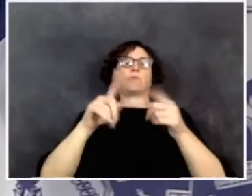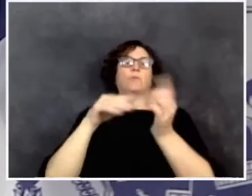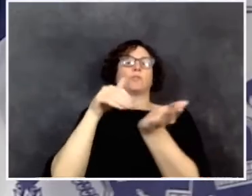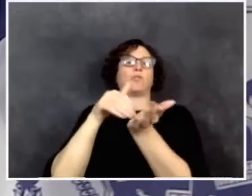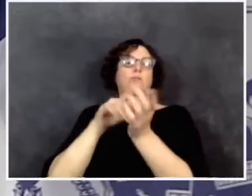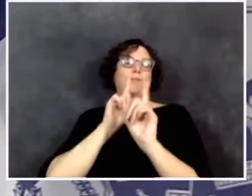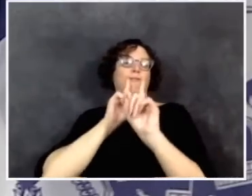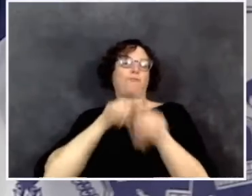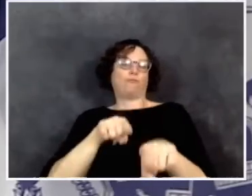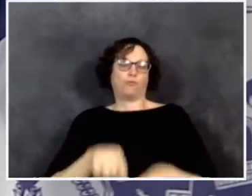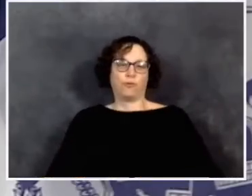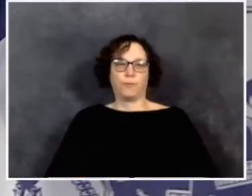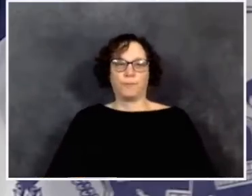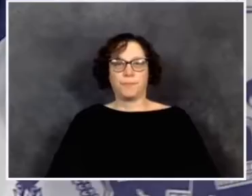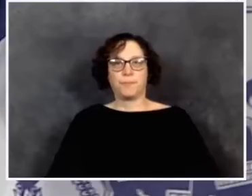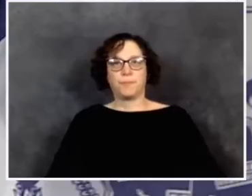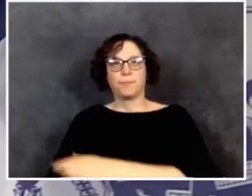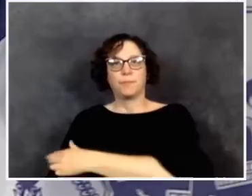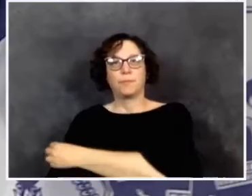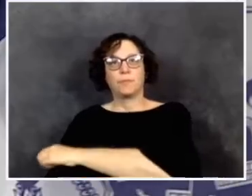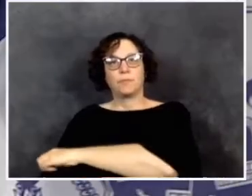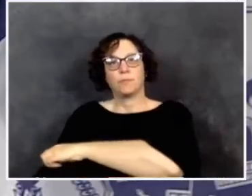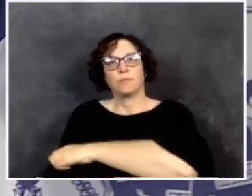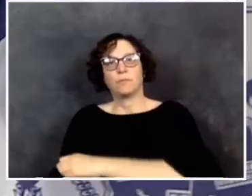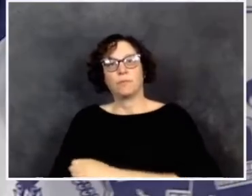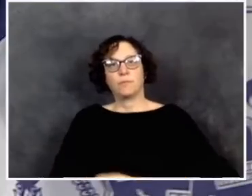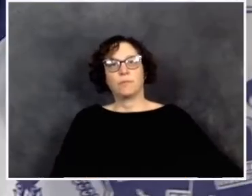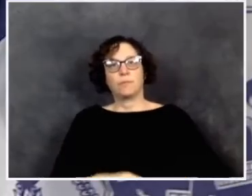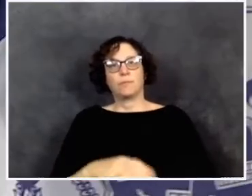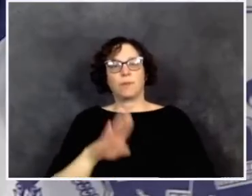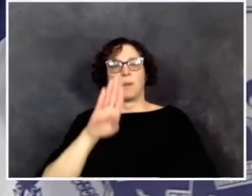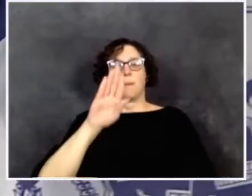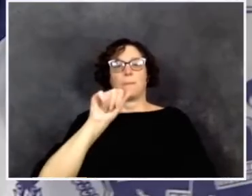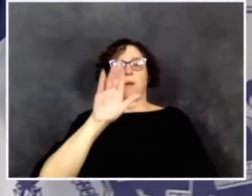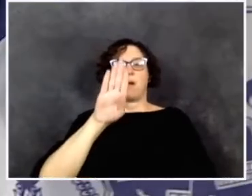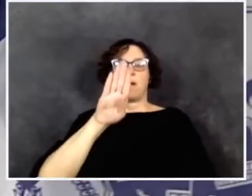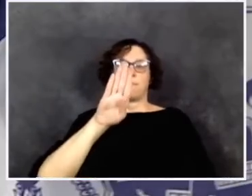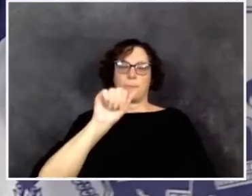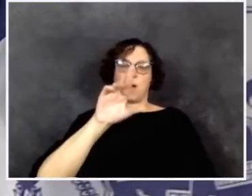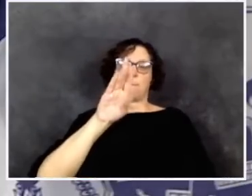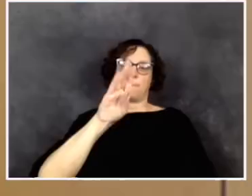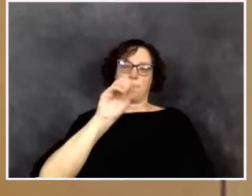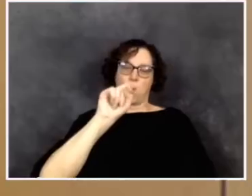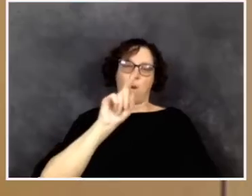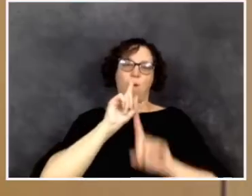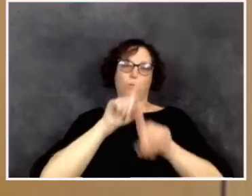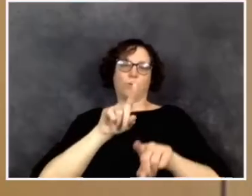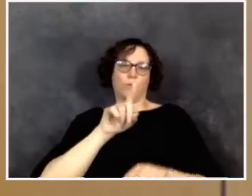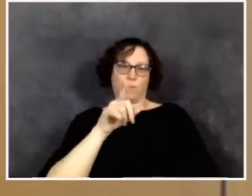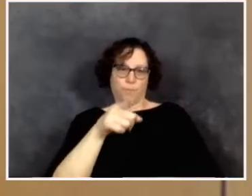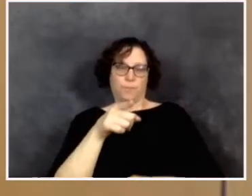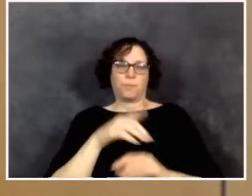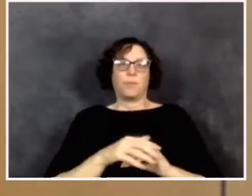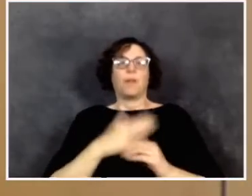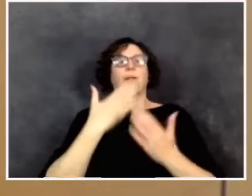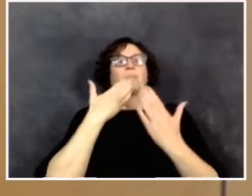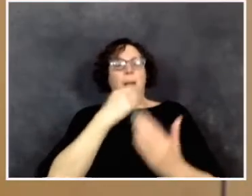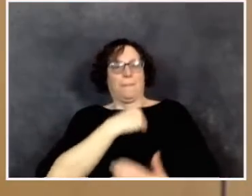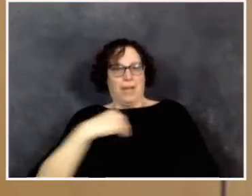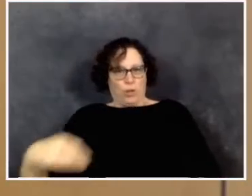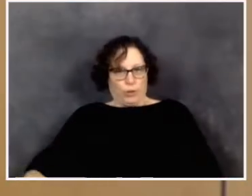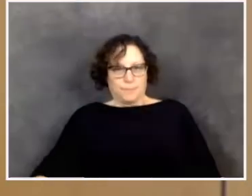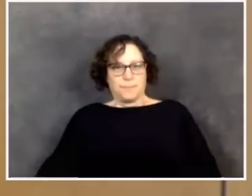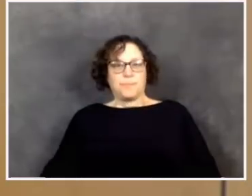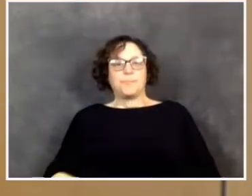Thank you, Mr. Mayor. I would echo what you've said with regards to ensuring that